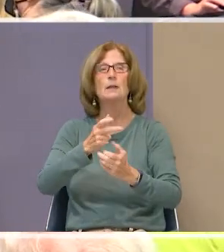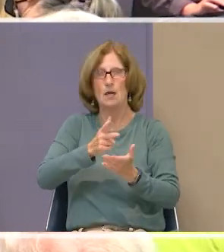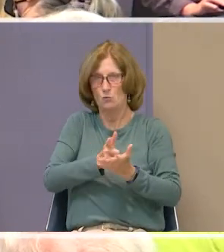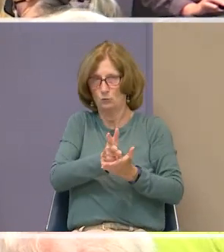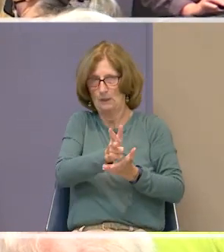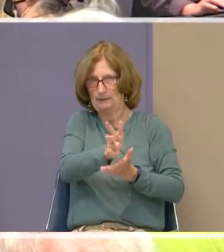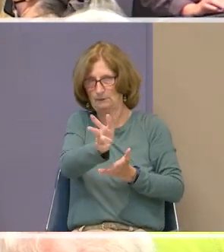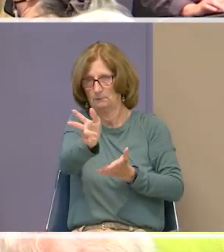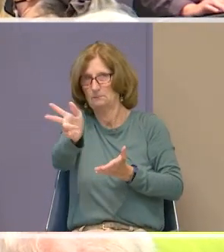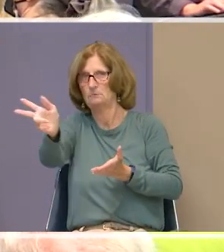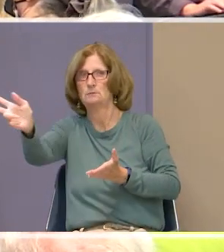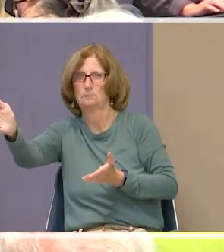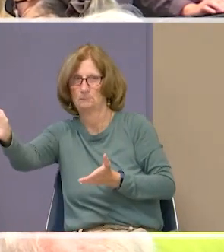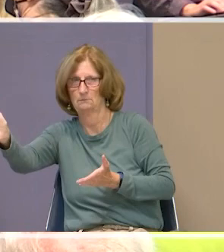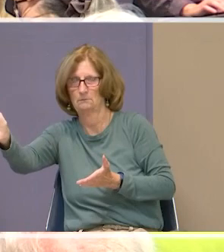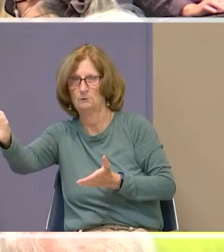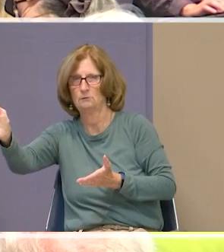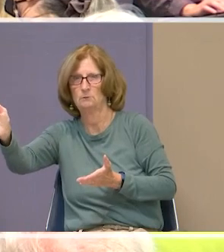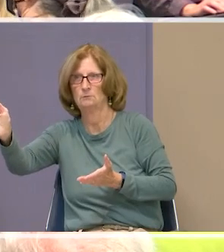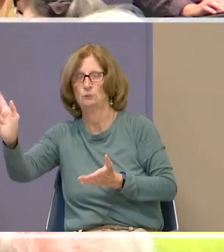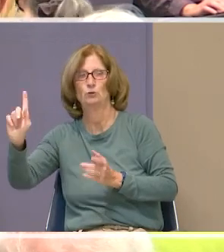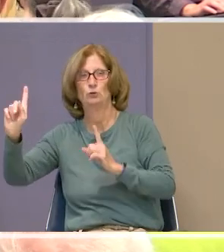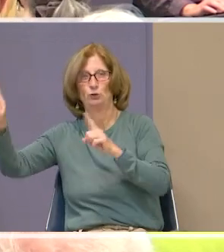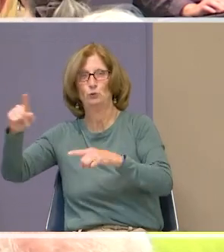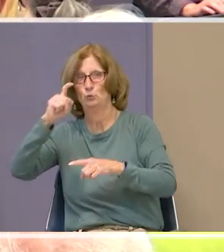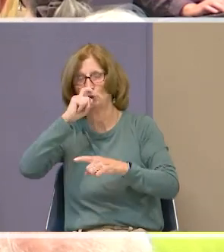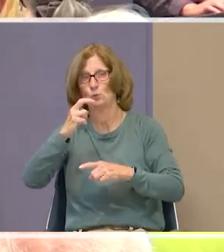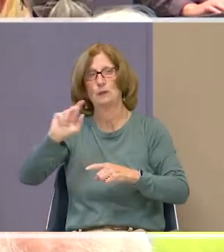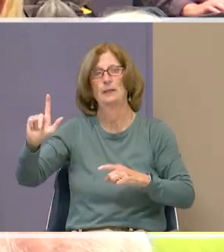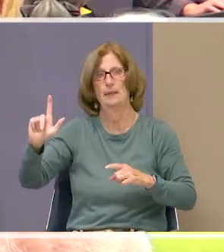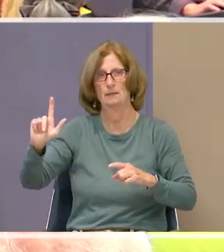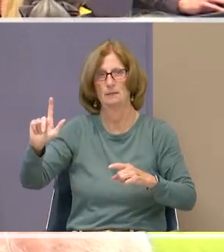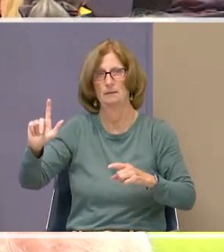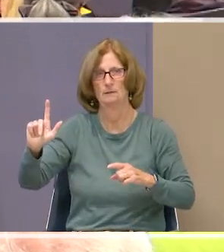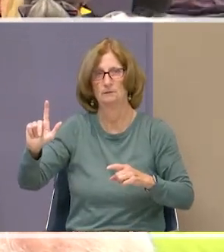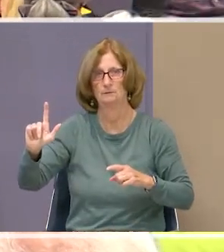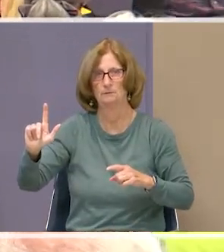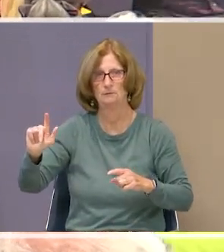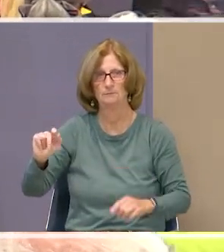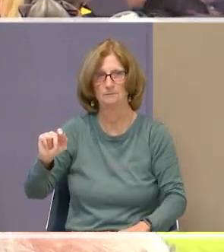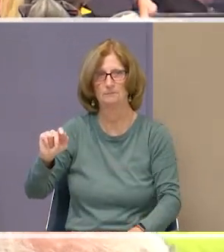turn southbound towards Squirrel Hill across the bridge. Good, thank you.